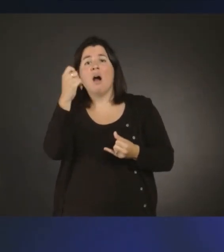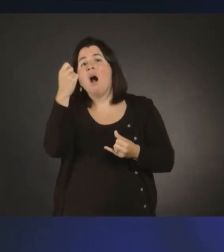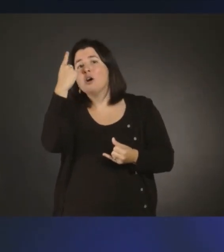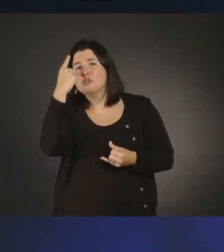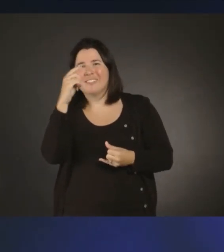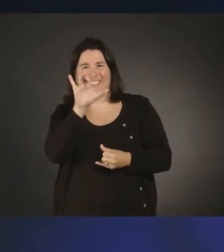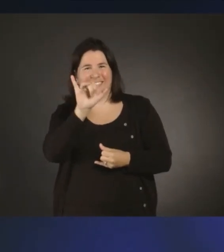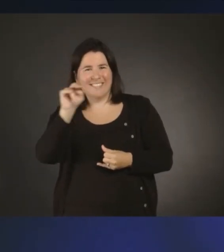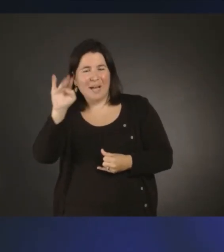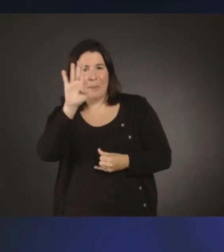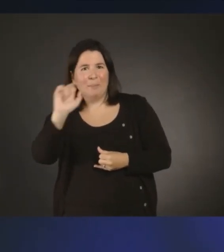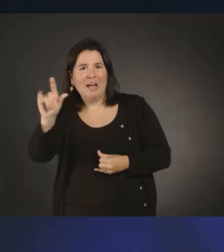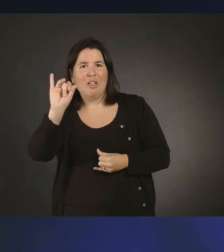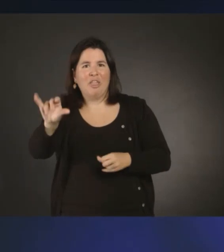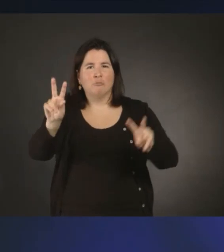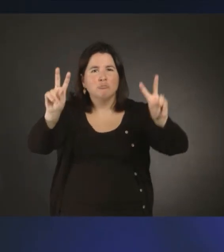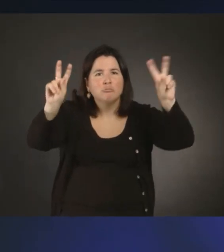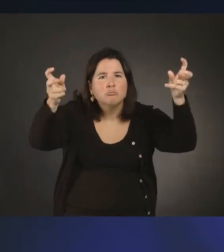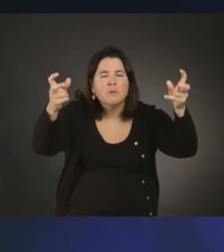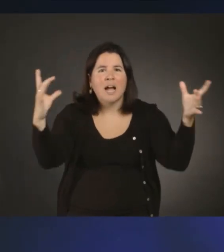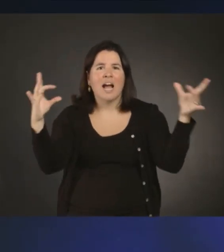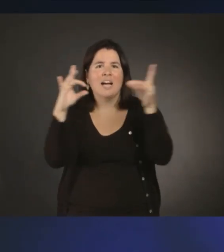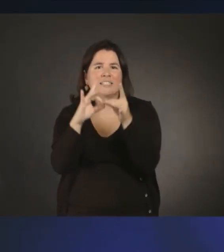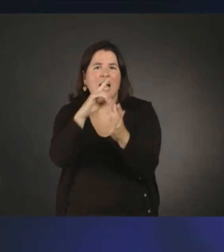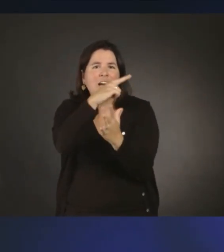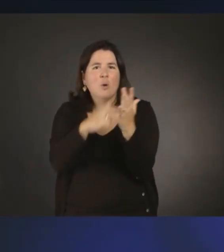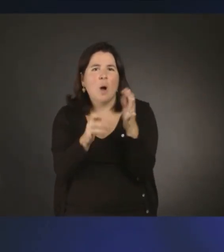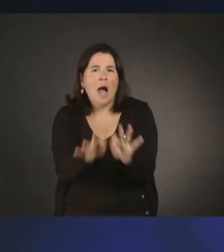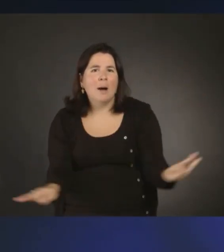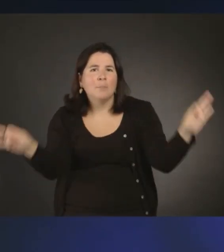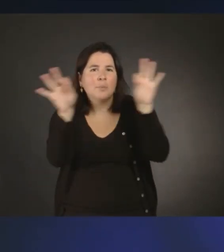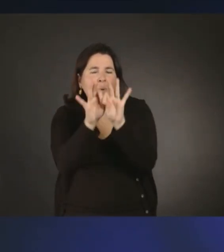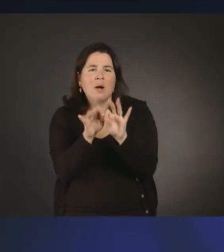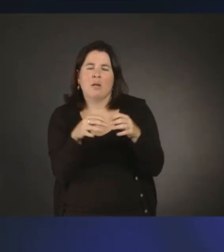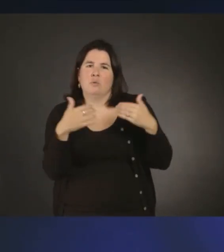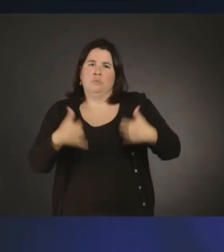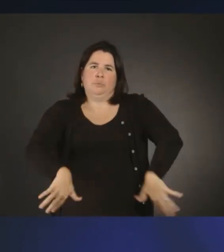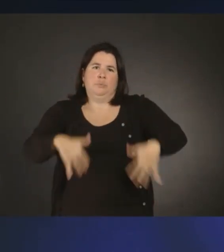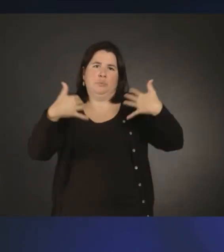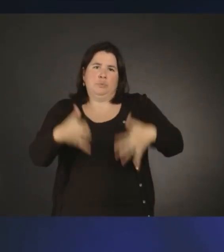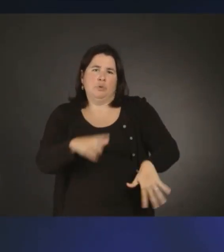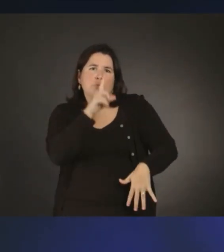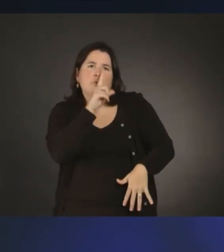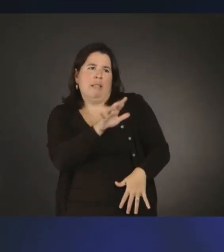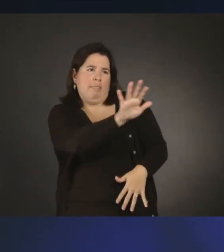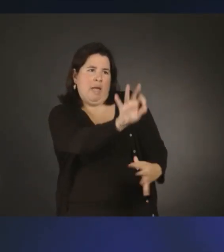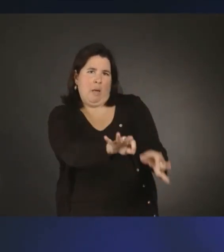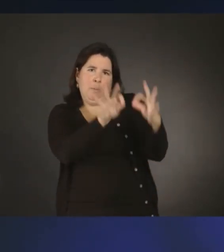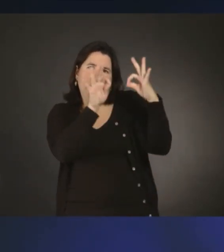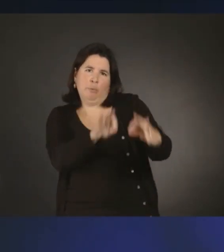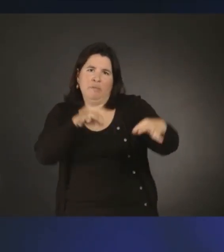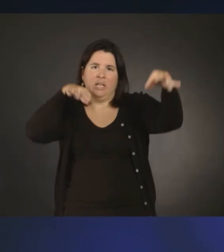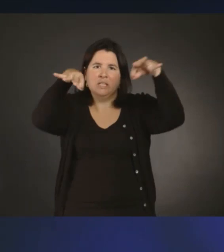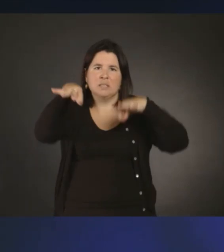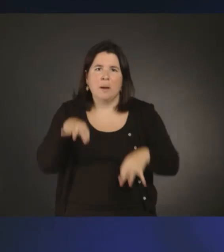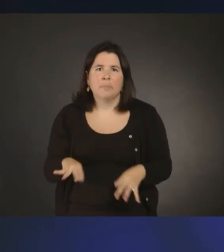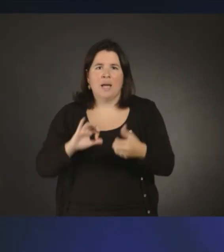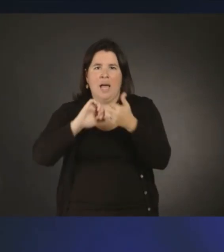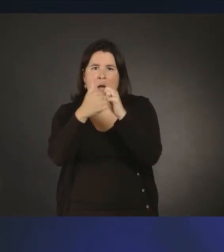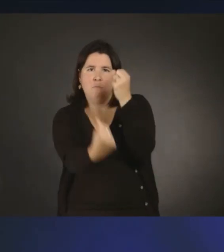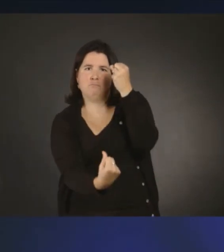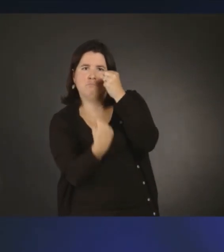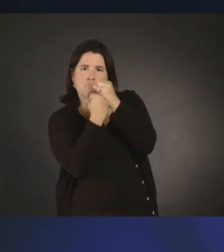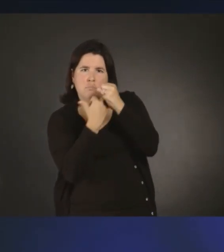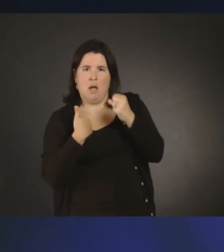description of the great work they do. They have been our partner in removing obstacles to communication for more than 25